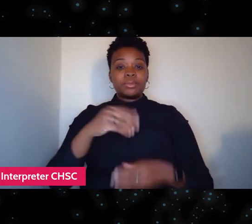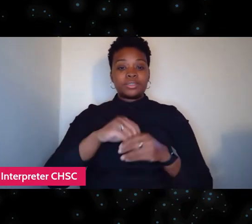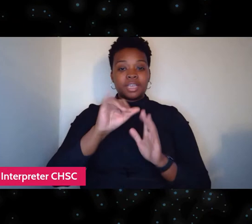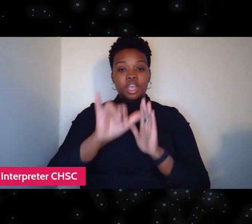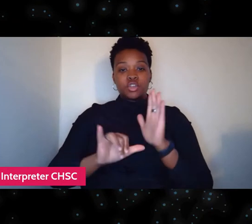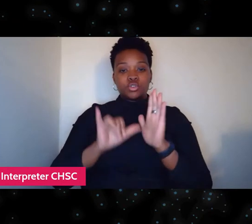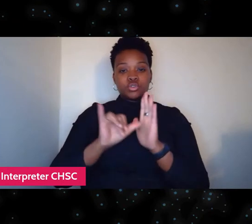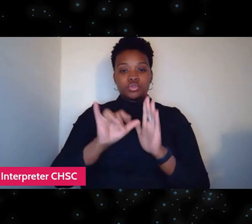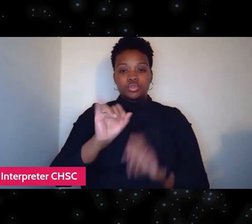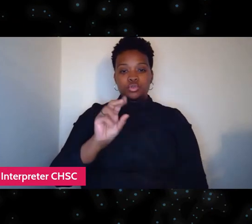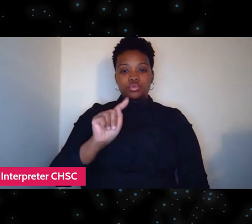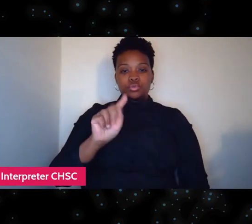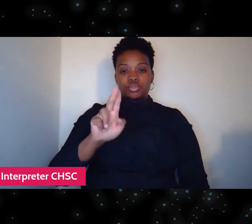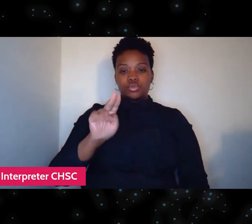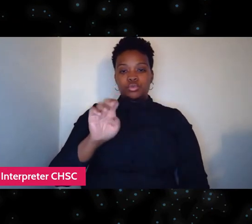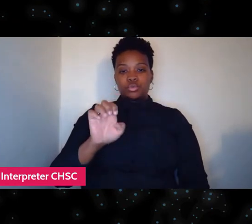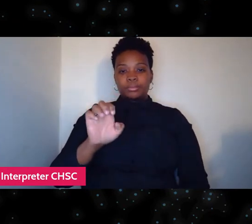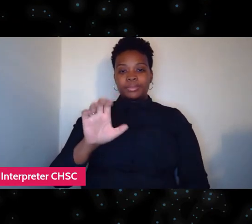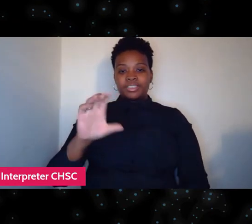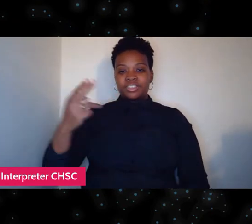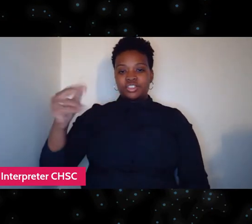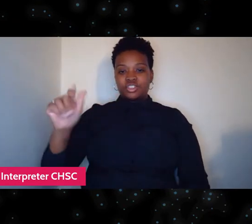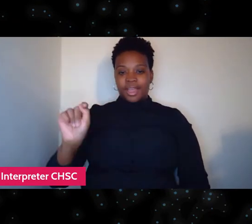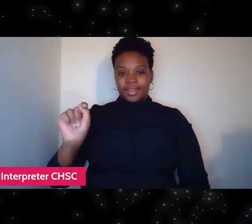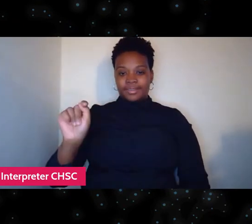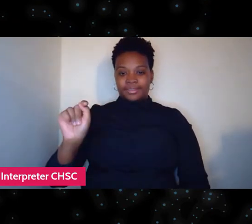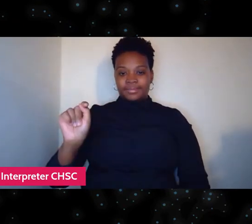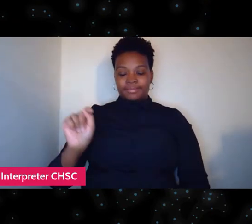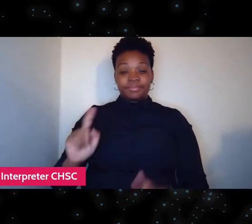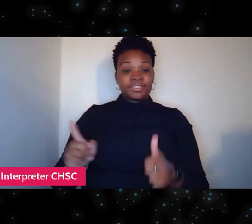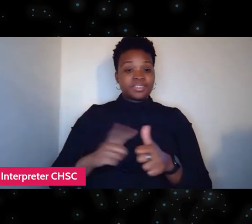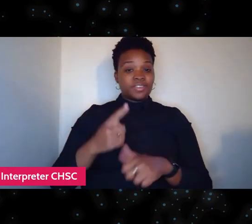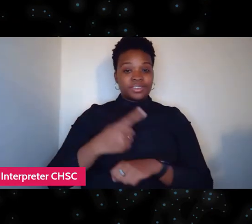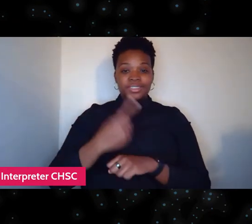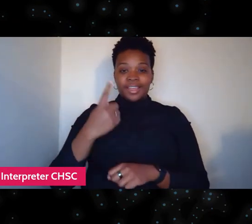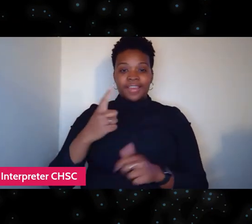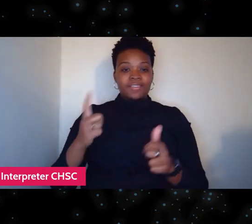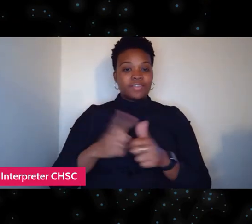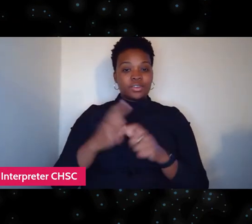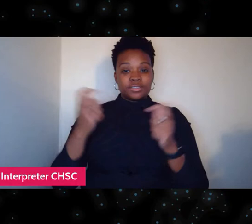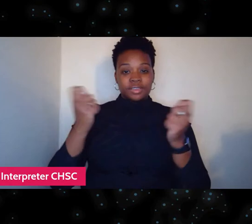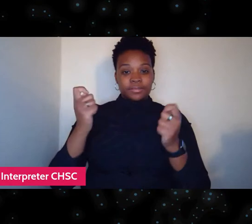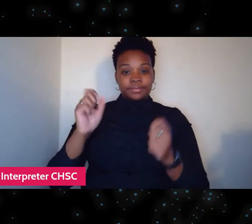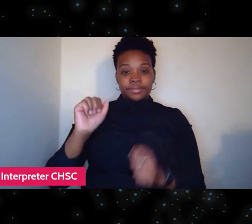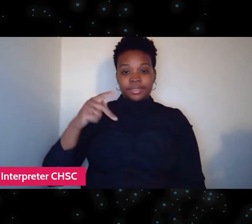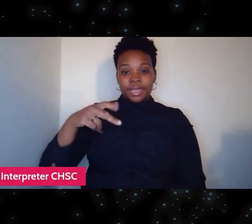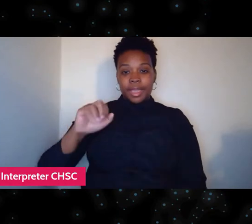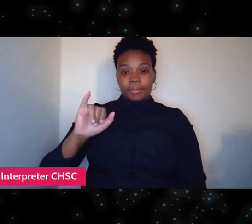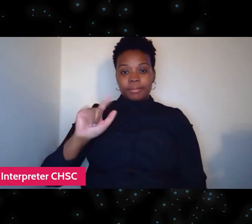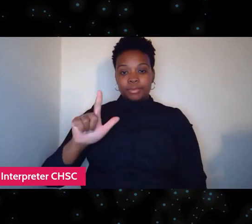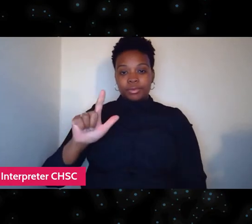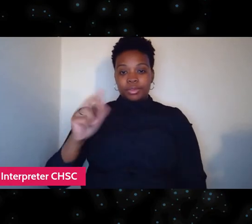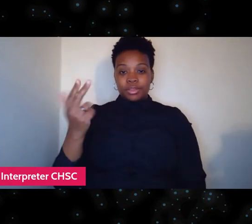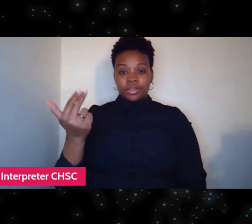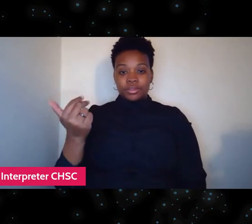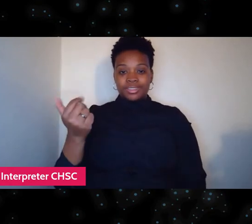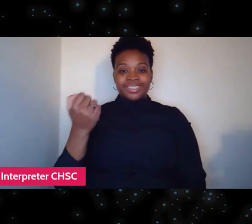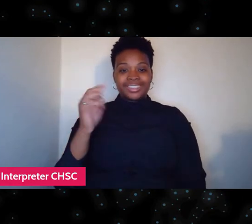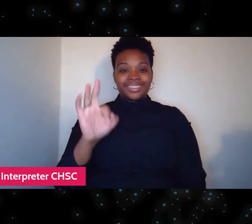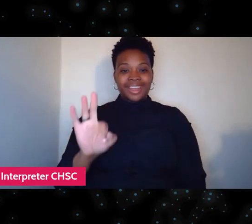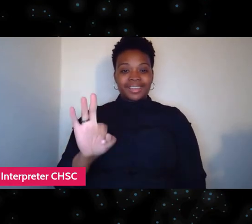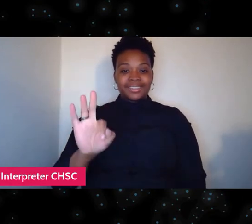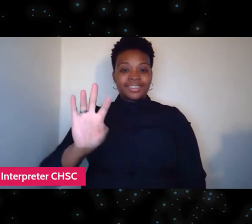chat. The first day of the very first festival was April 13,